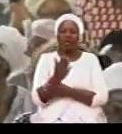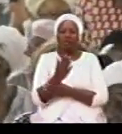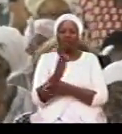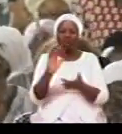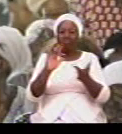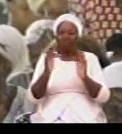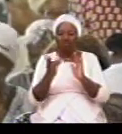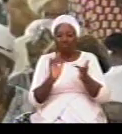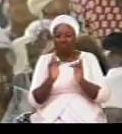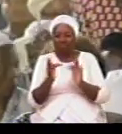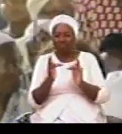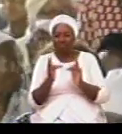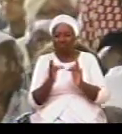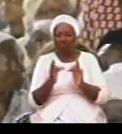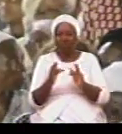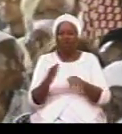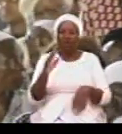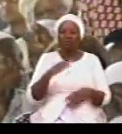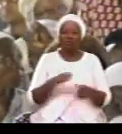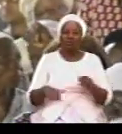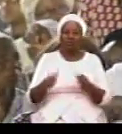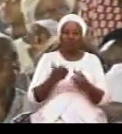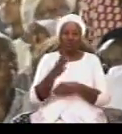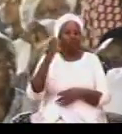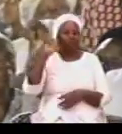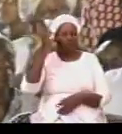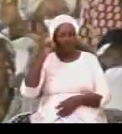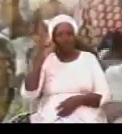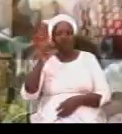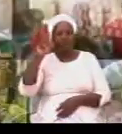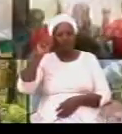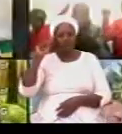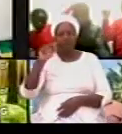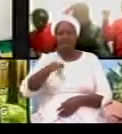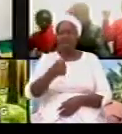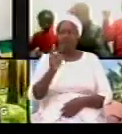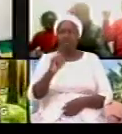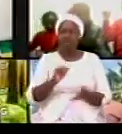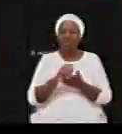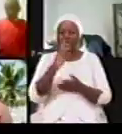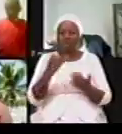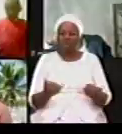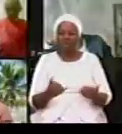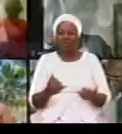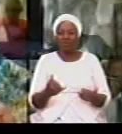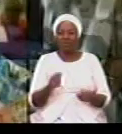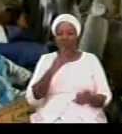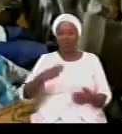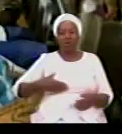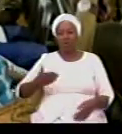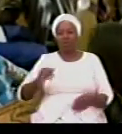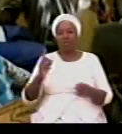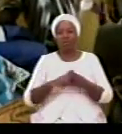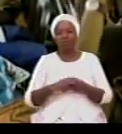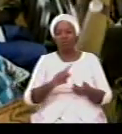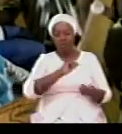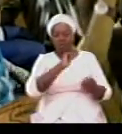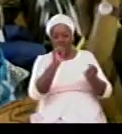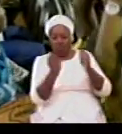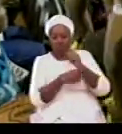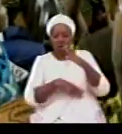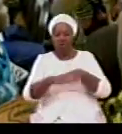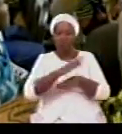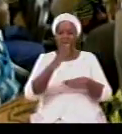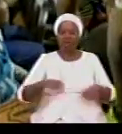television, anywhere you are. You're willing to turn over your life completely without reservation unto